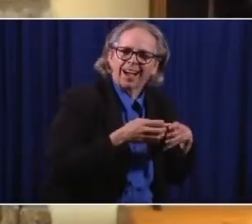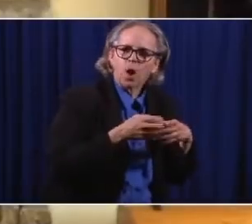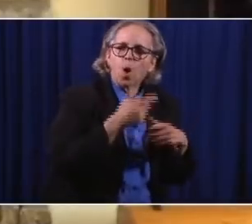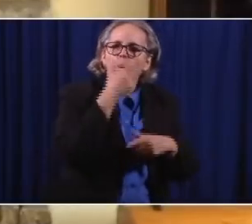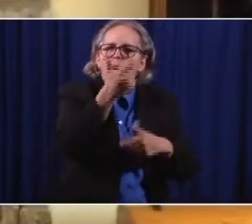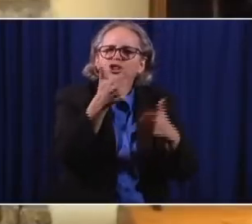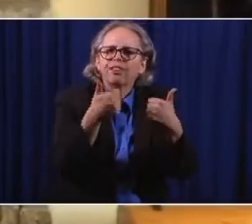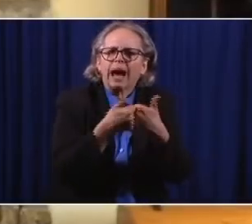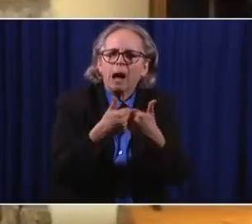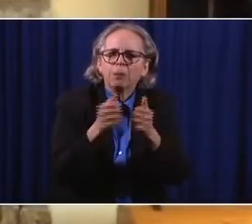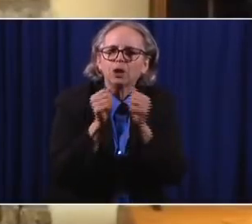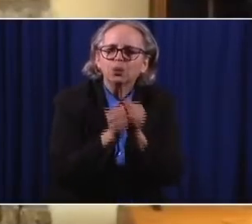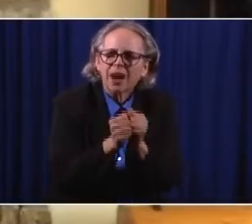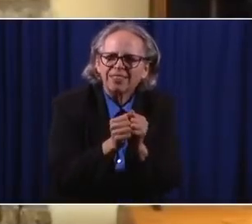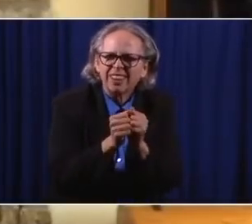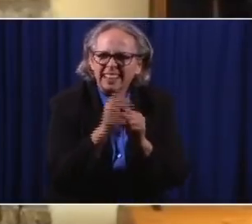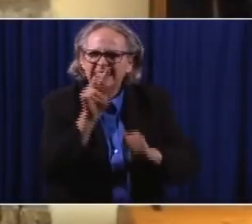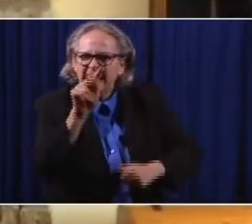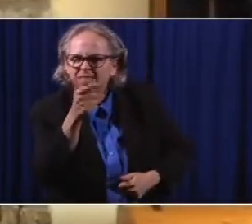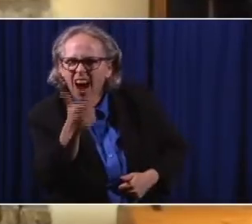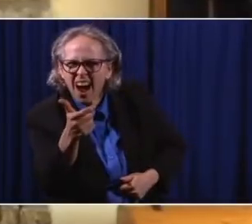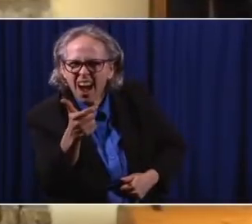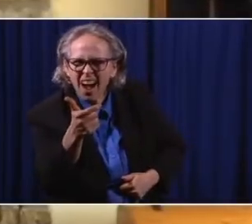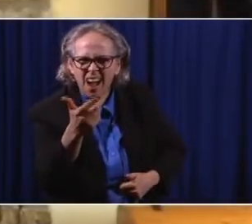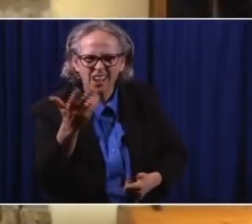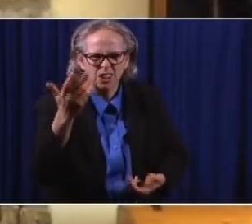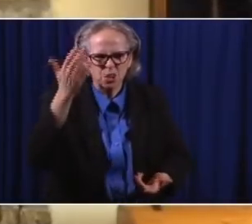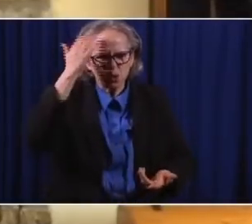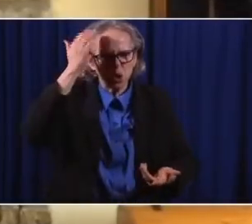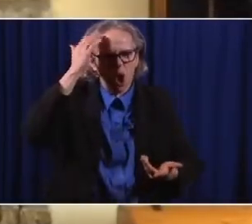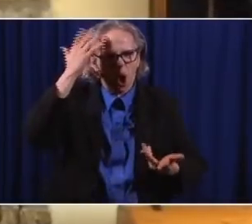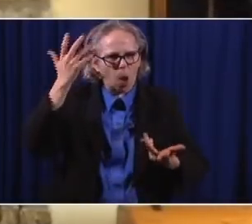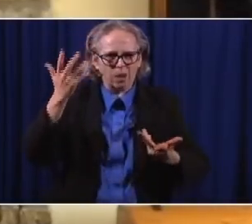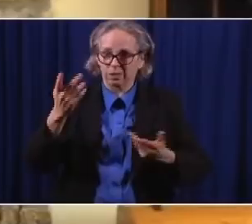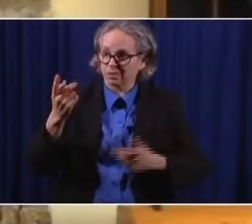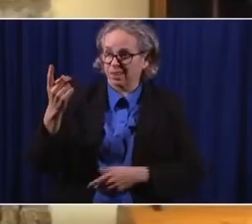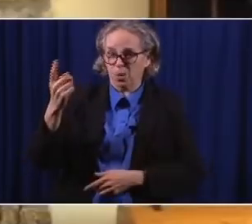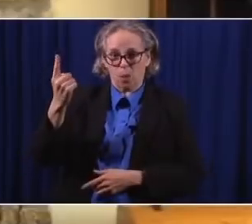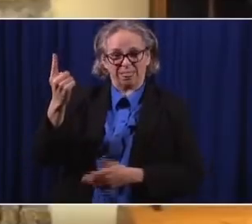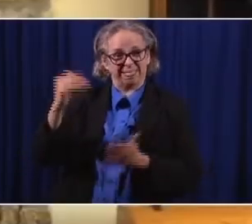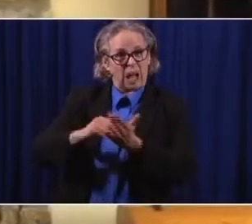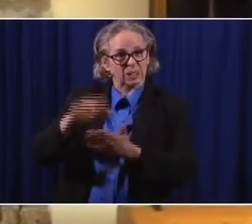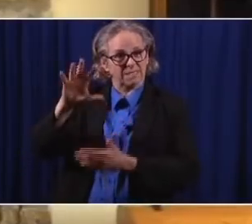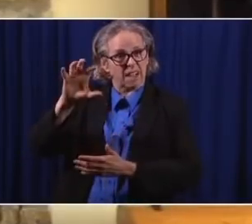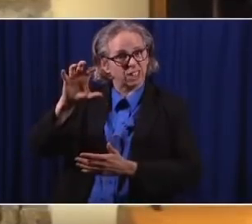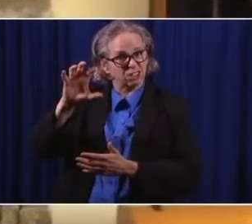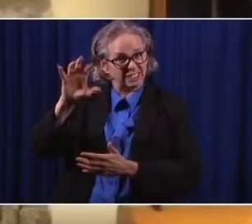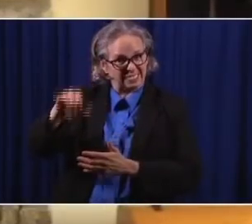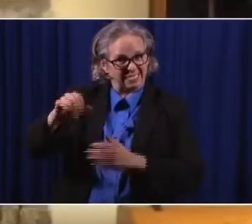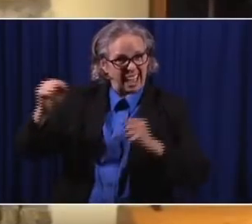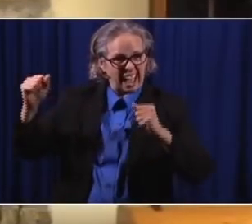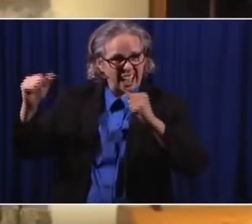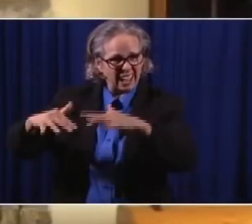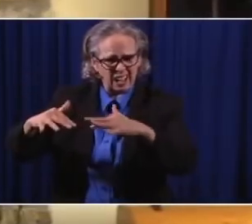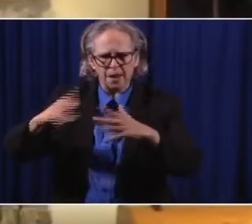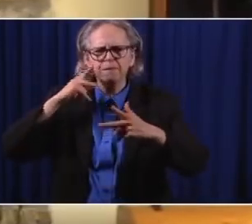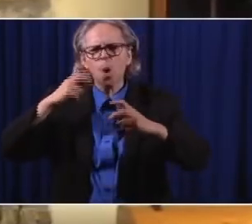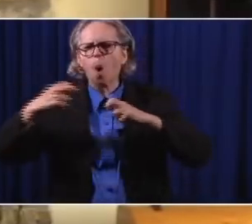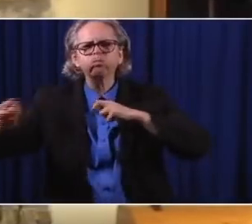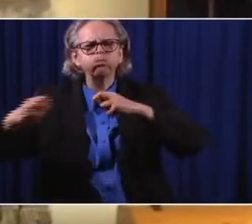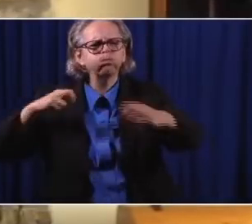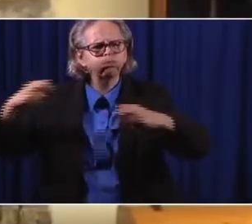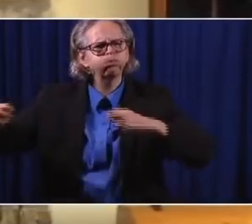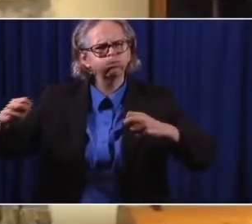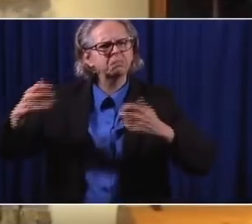State Stadium. So we're not concerned about those fans. They can certainly spread out. They can wear masks. We'll wear